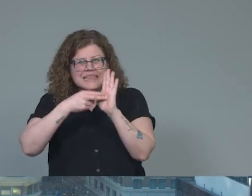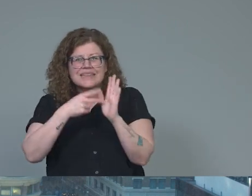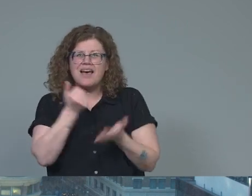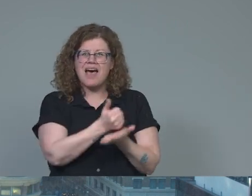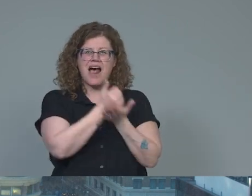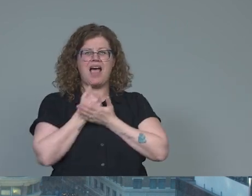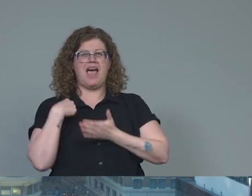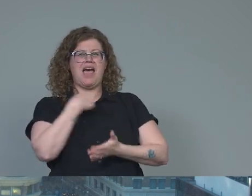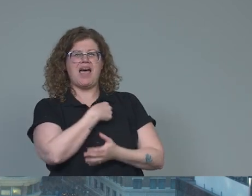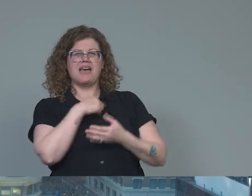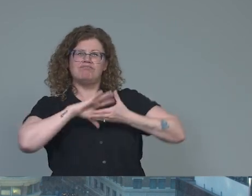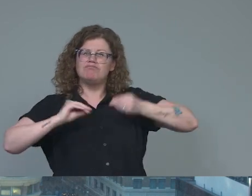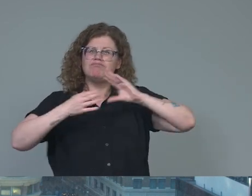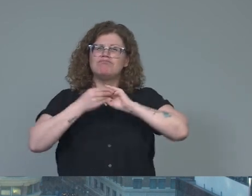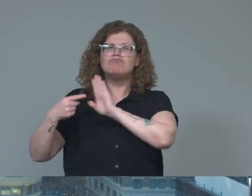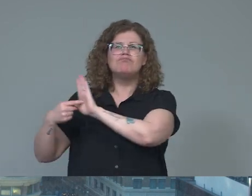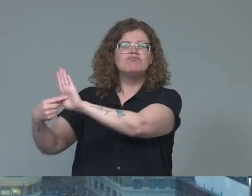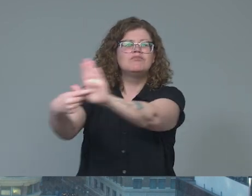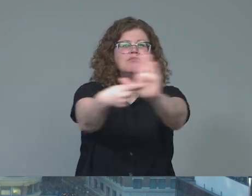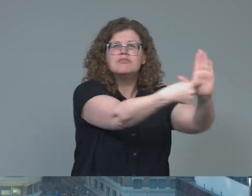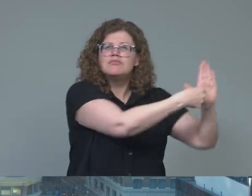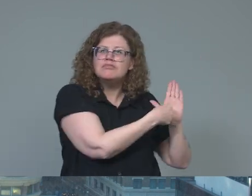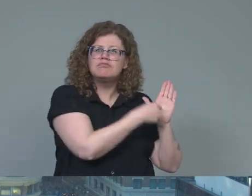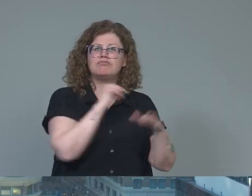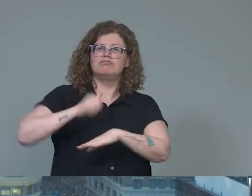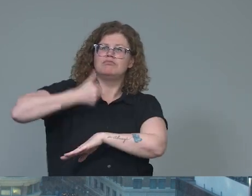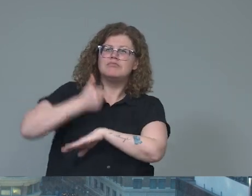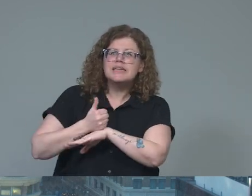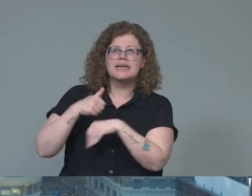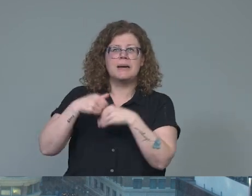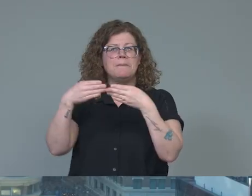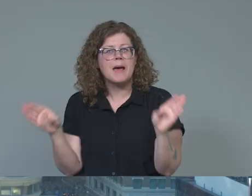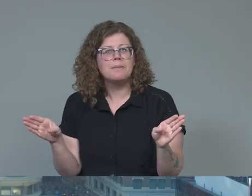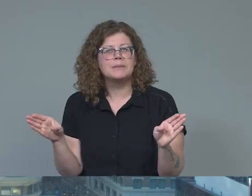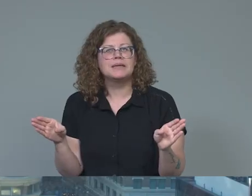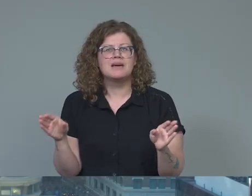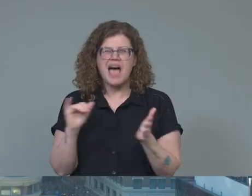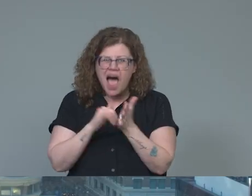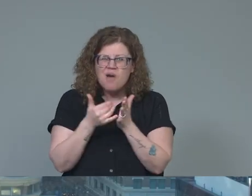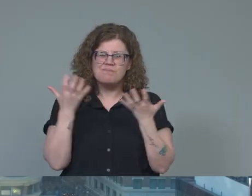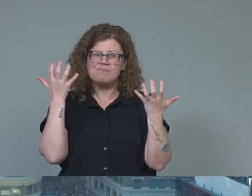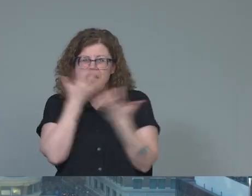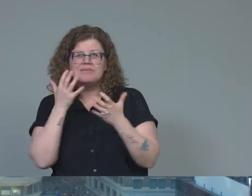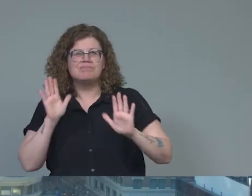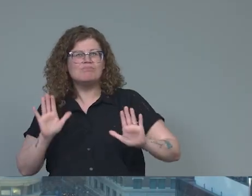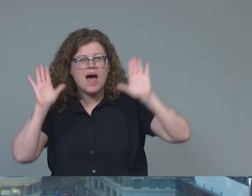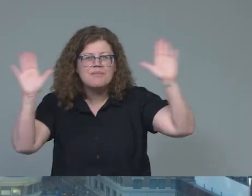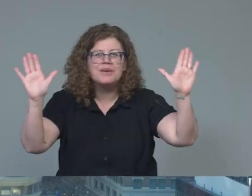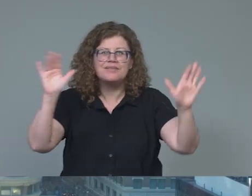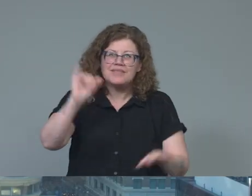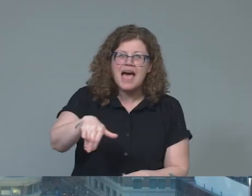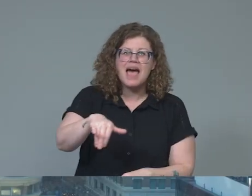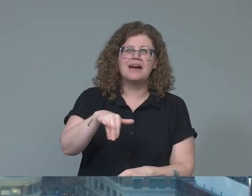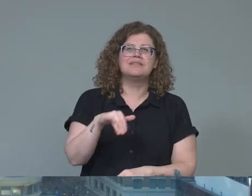stories, and having it displayed and featured in the public realm. How amazing and incredible is that? And that's